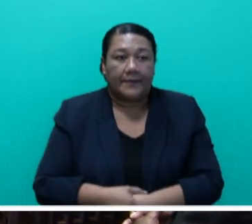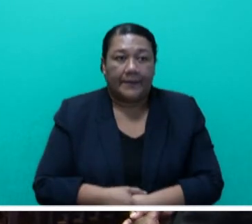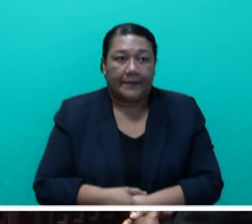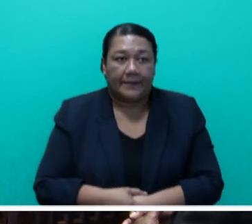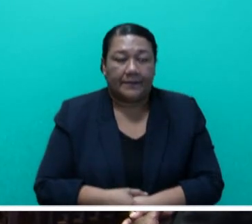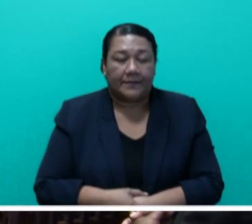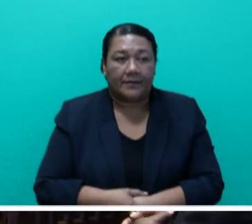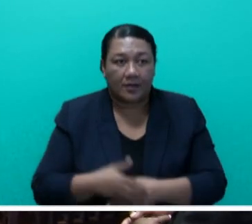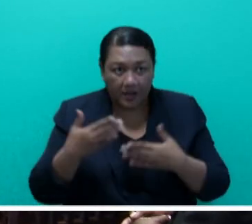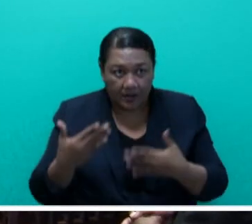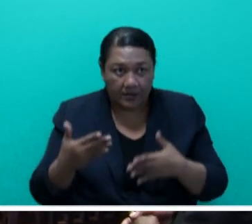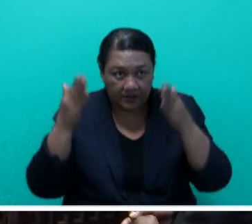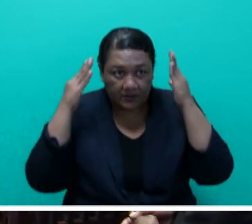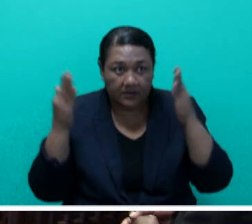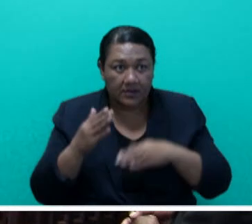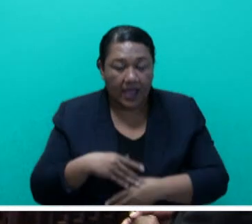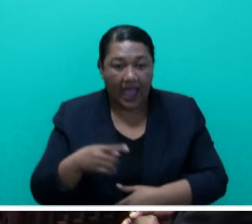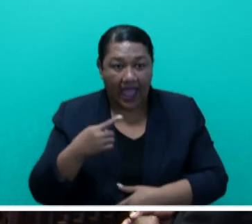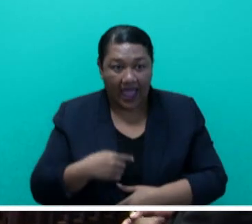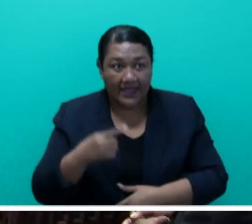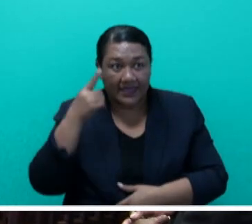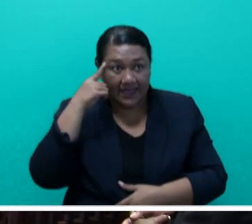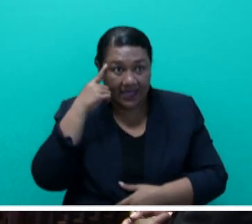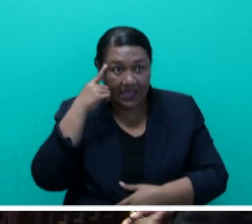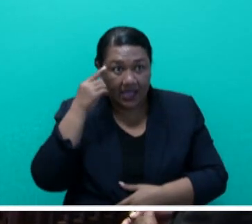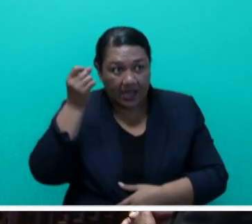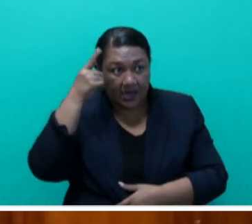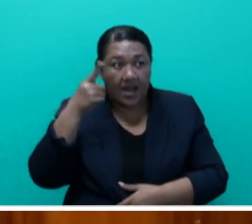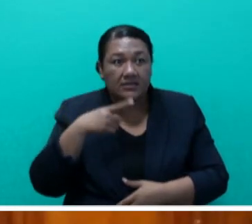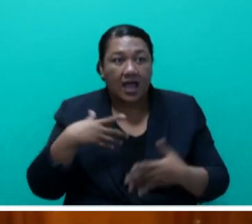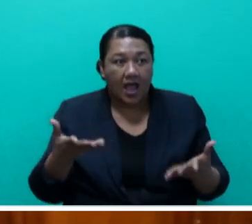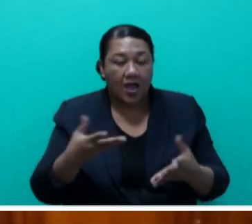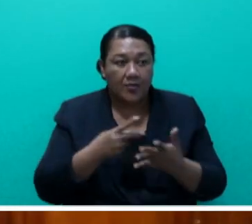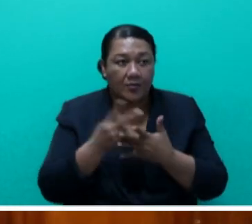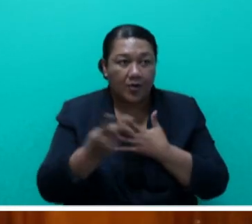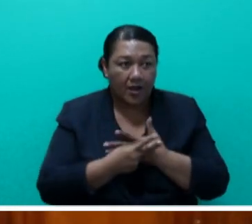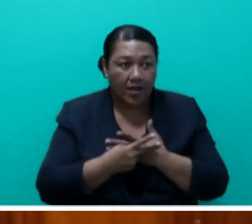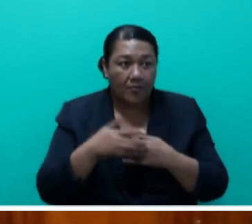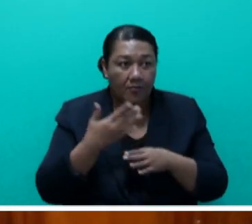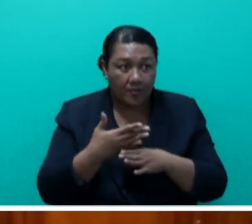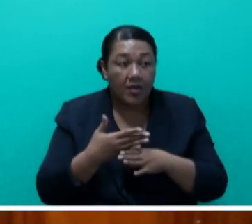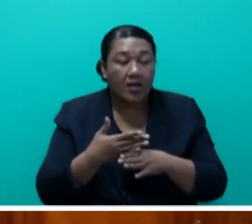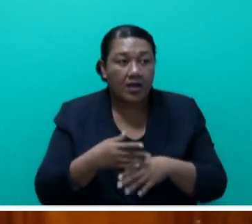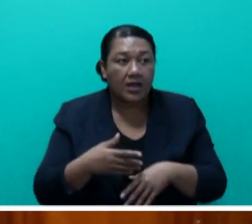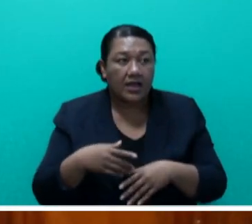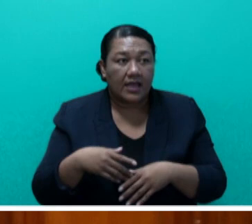Honourable Speaker, I think we all realize how important the Red Plus program is to us and the fact that we've already